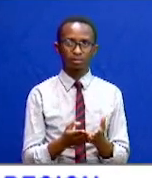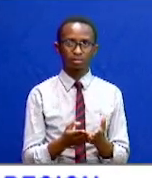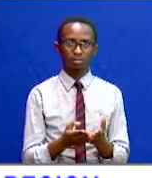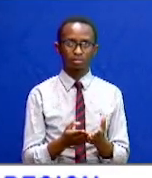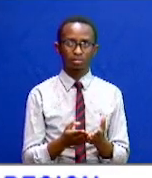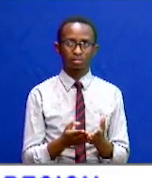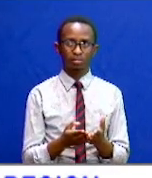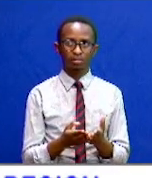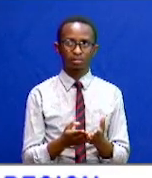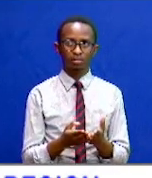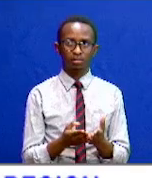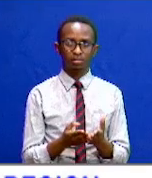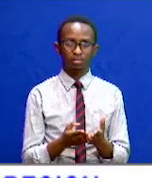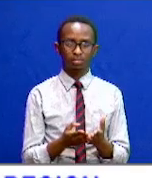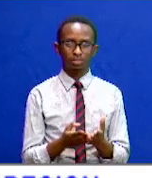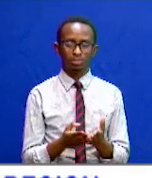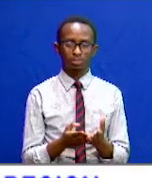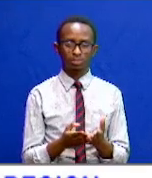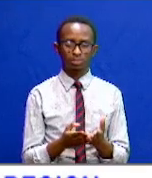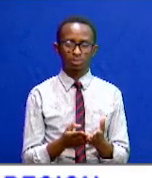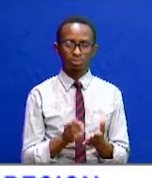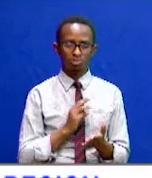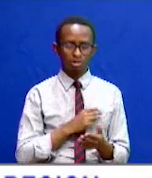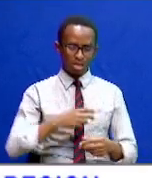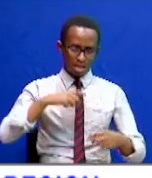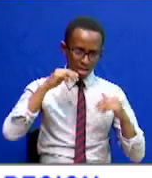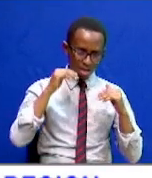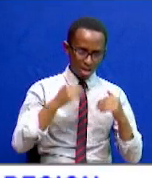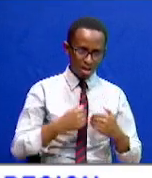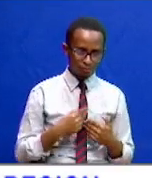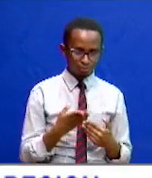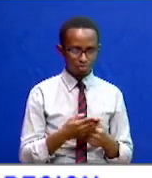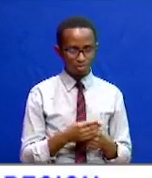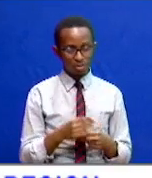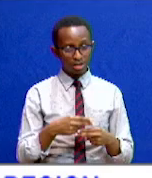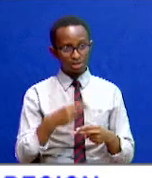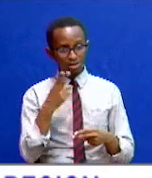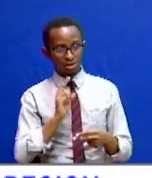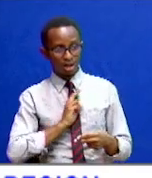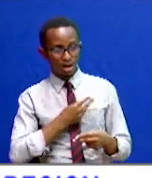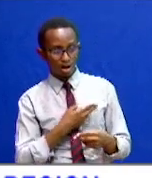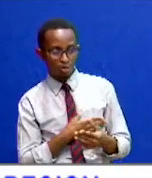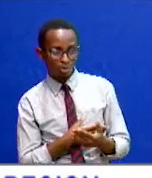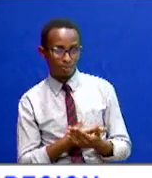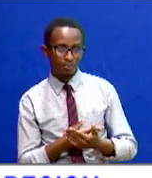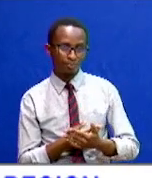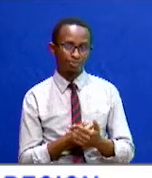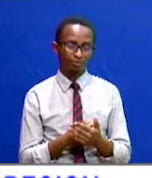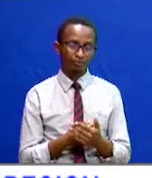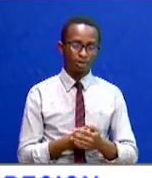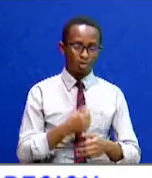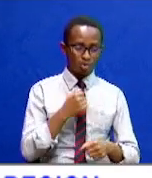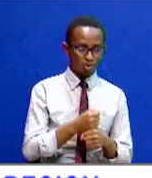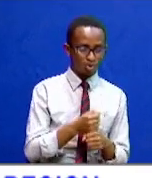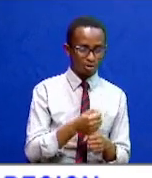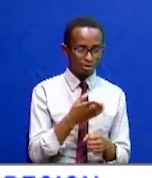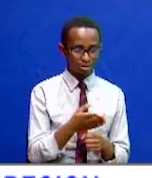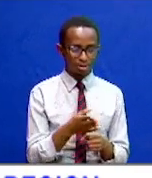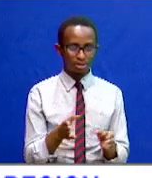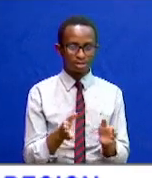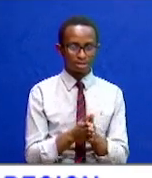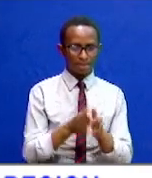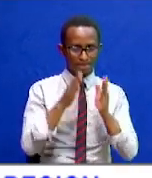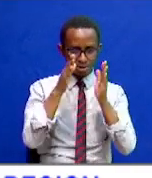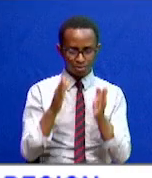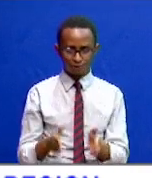So we have to improve our capacity, we have to enhance our institutional capacity, not only institutional capacity, even individual capacity.